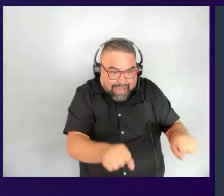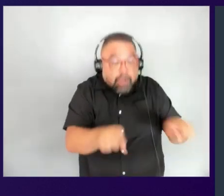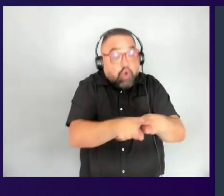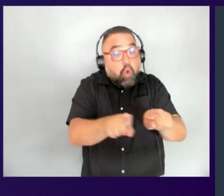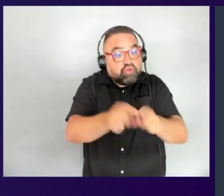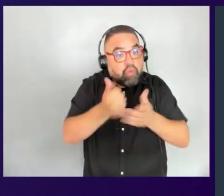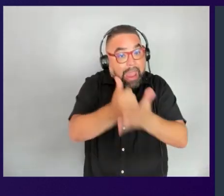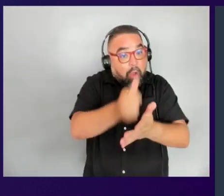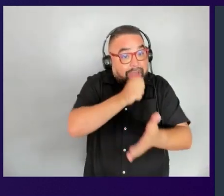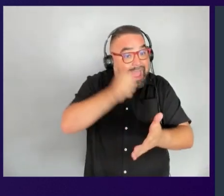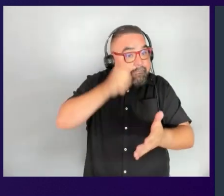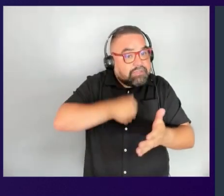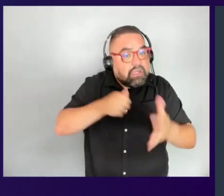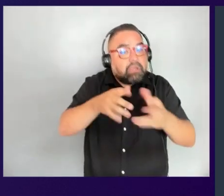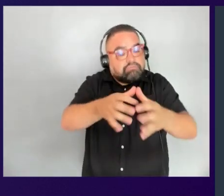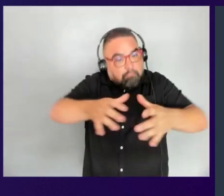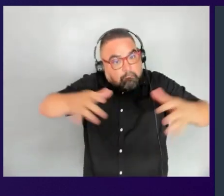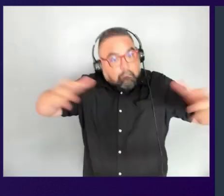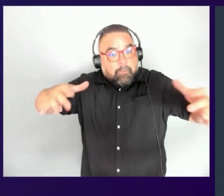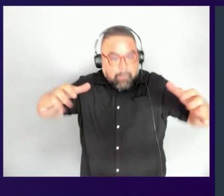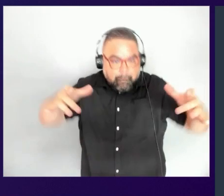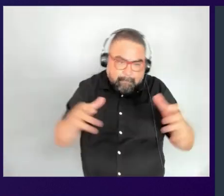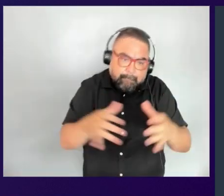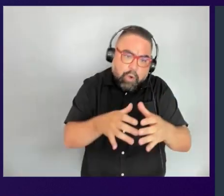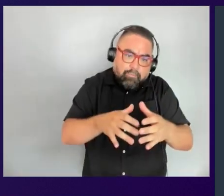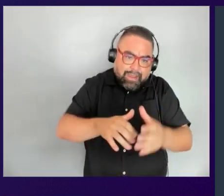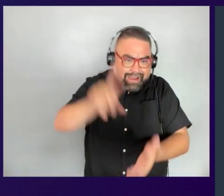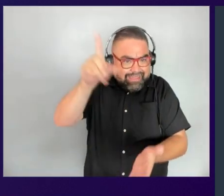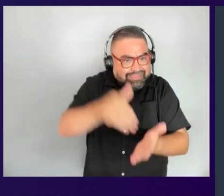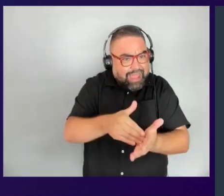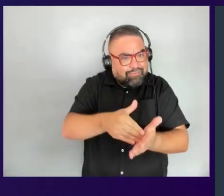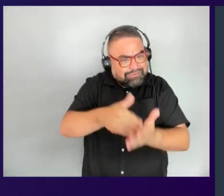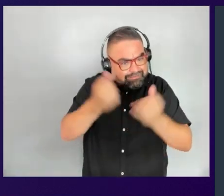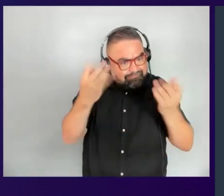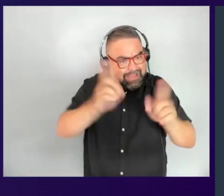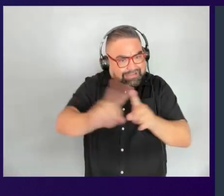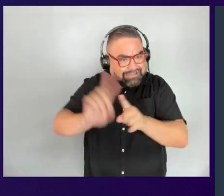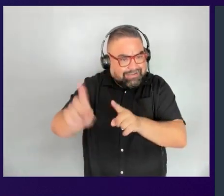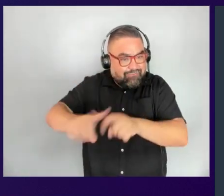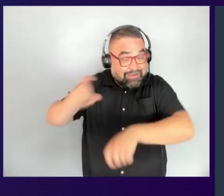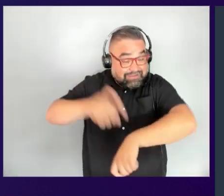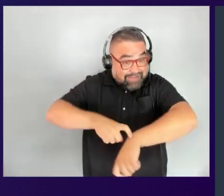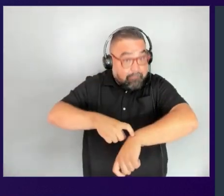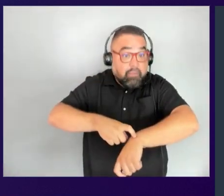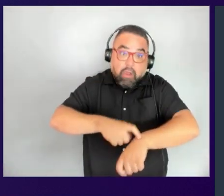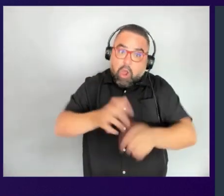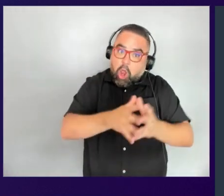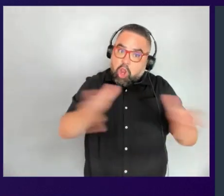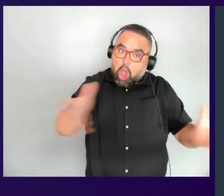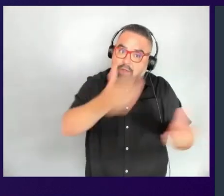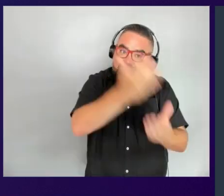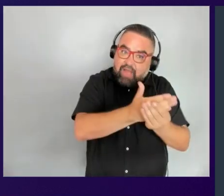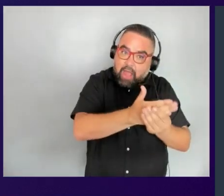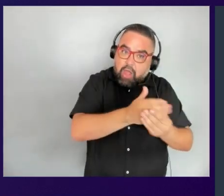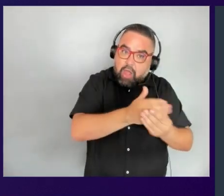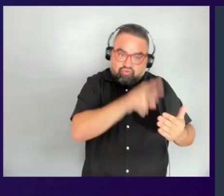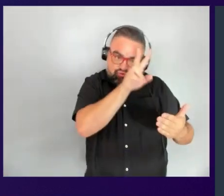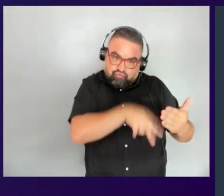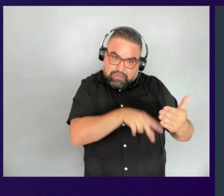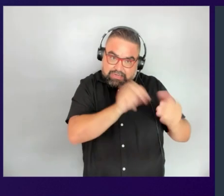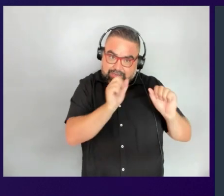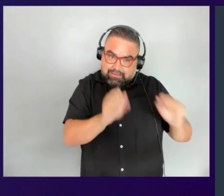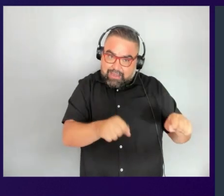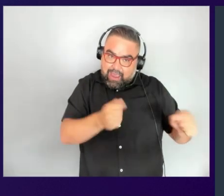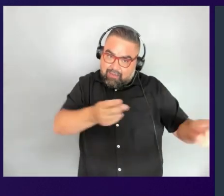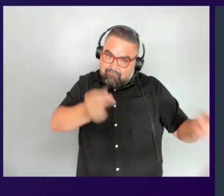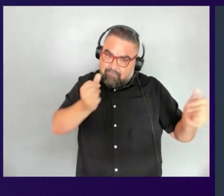down over thousands of instances. While they read large files over many instances at a time, when writing to a file, they write sequentially